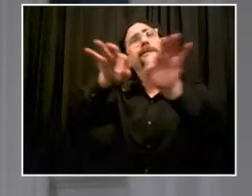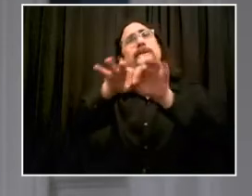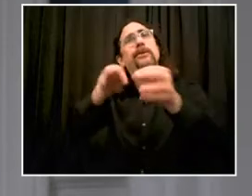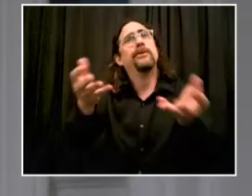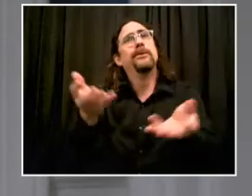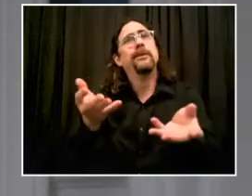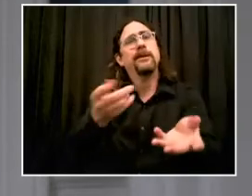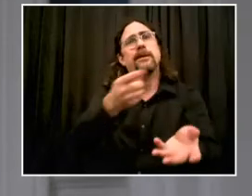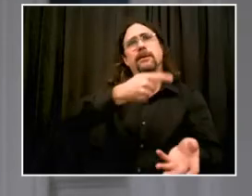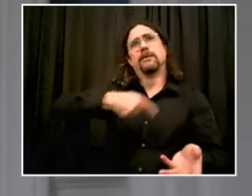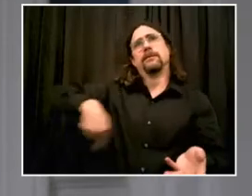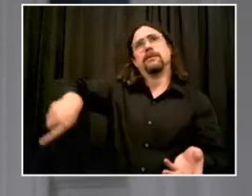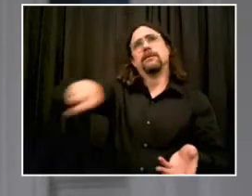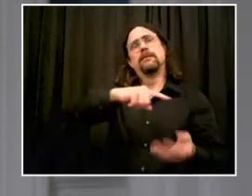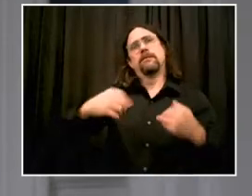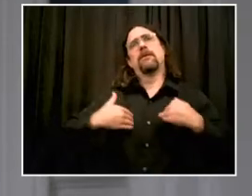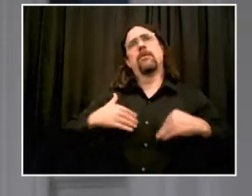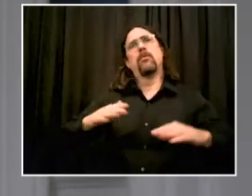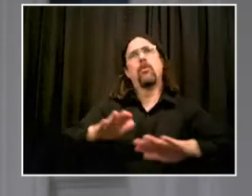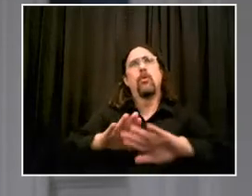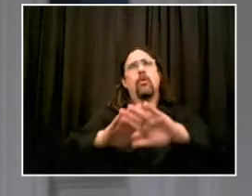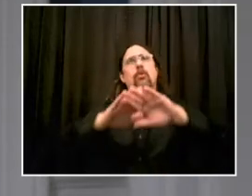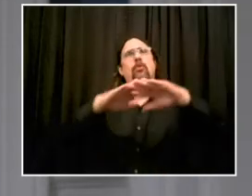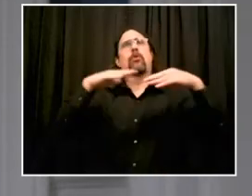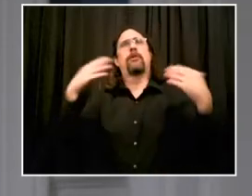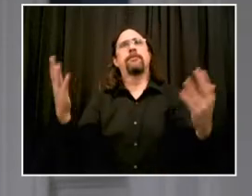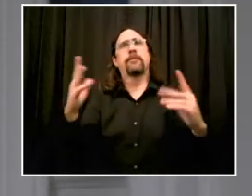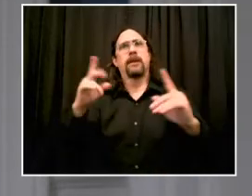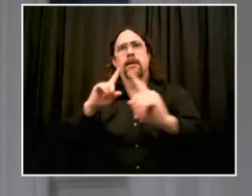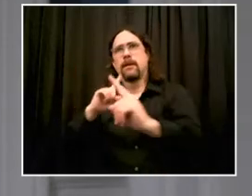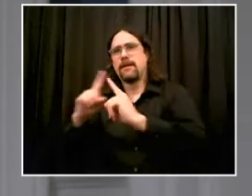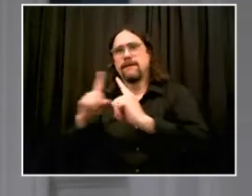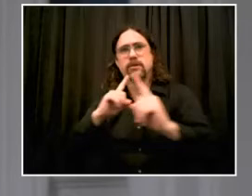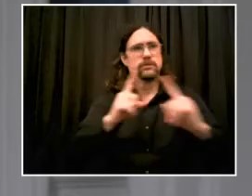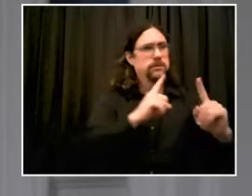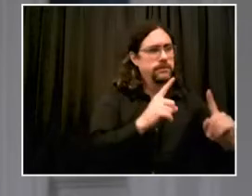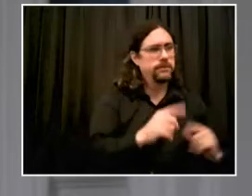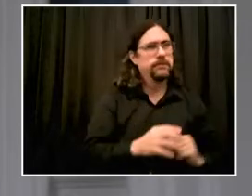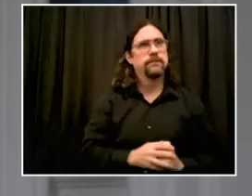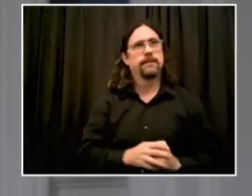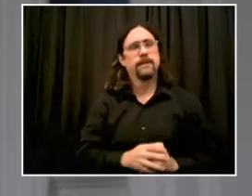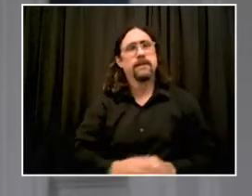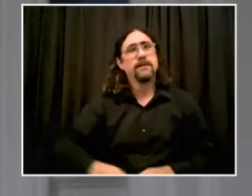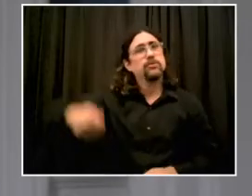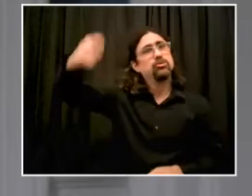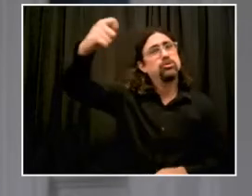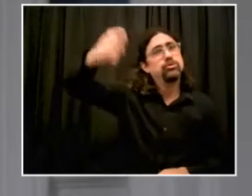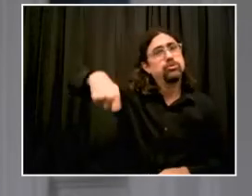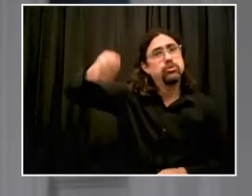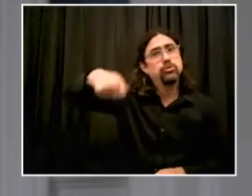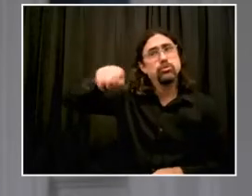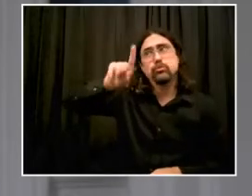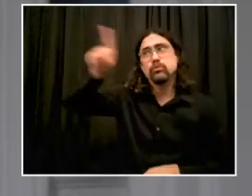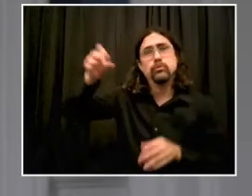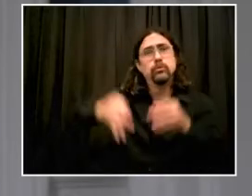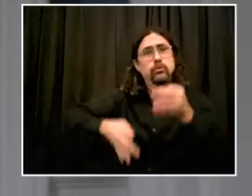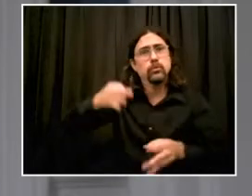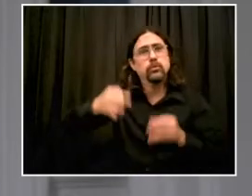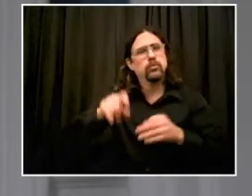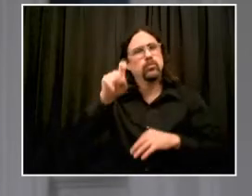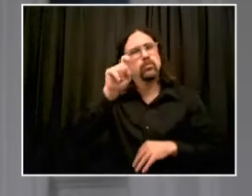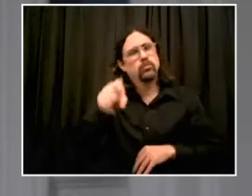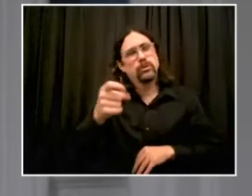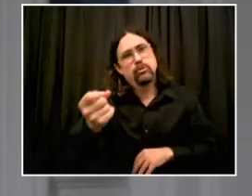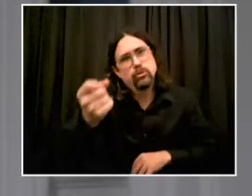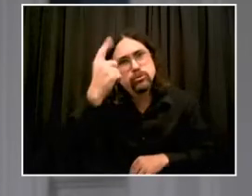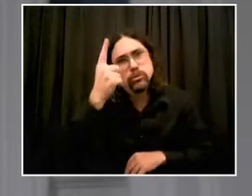is recognizing it. The state legislature has to be understanding. They may have to put limitations on how eviction should be done.